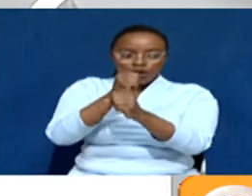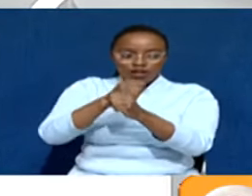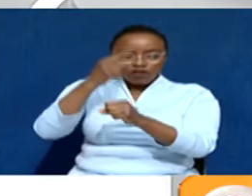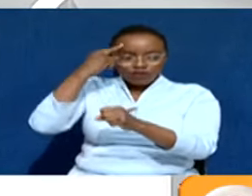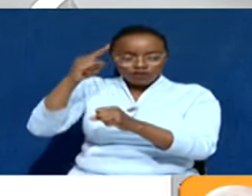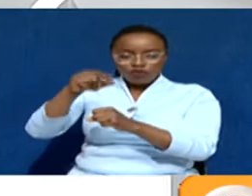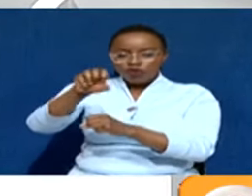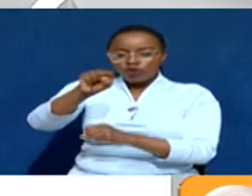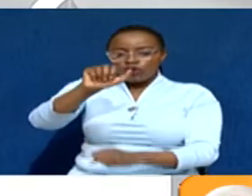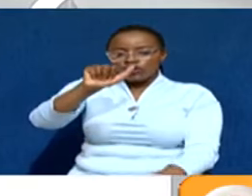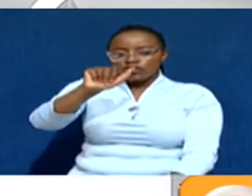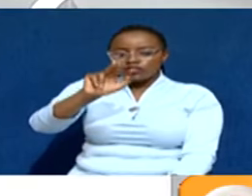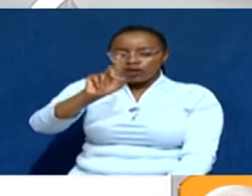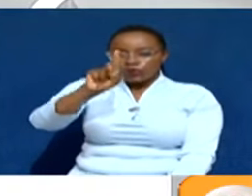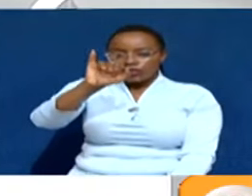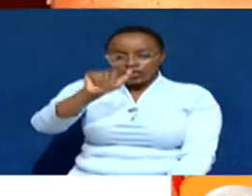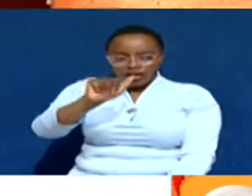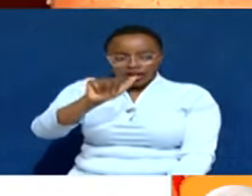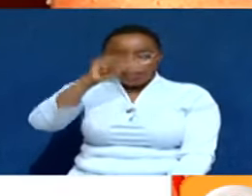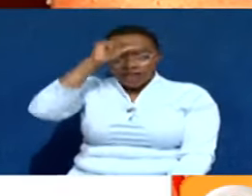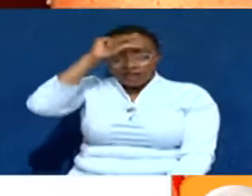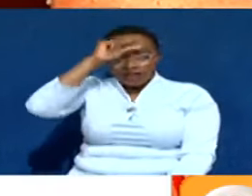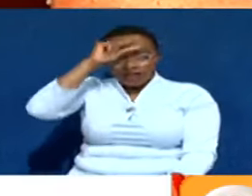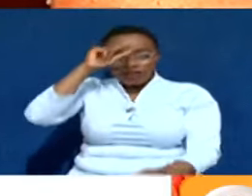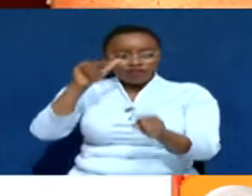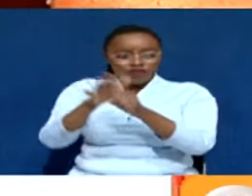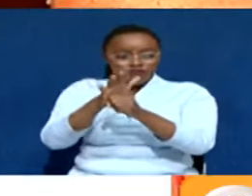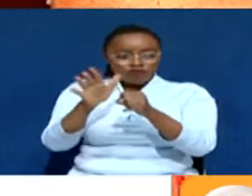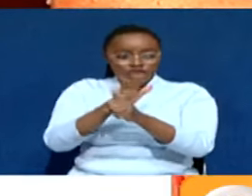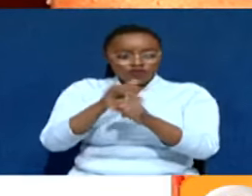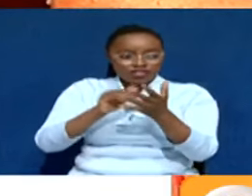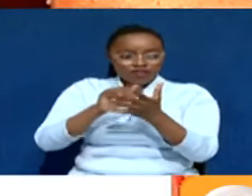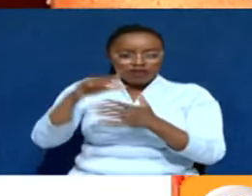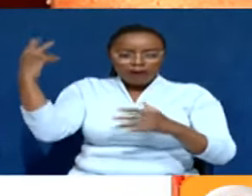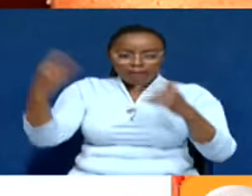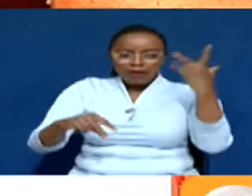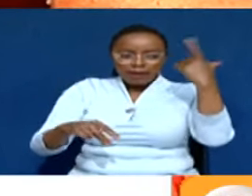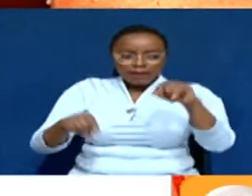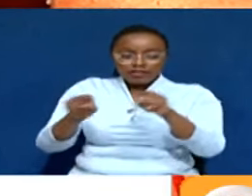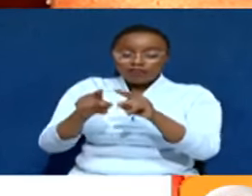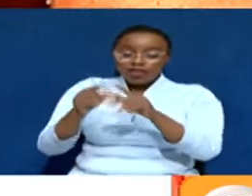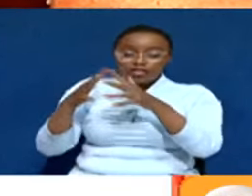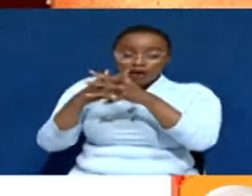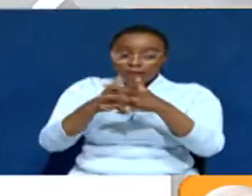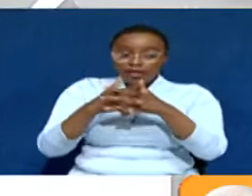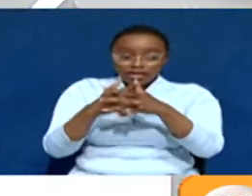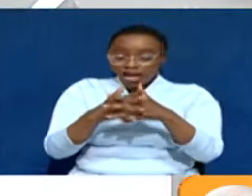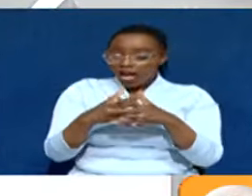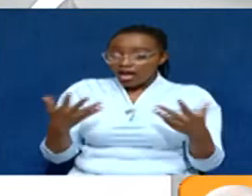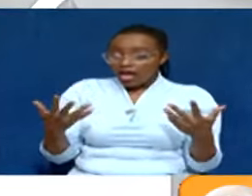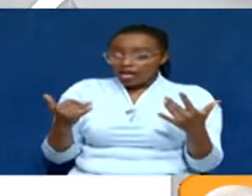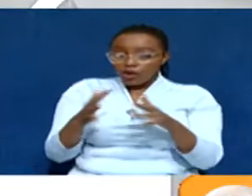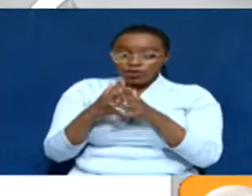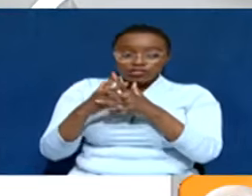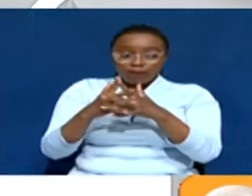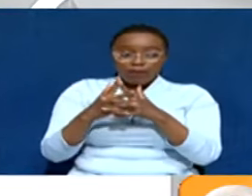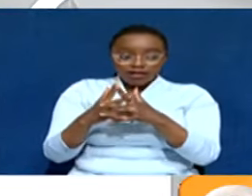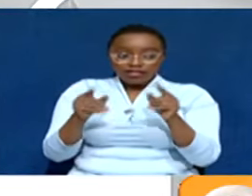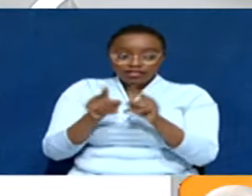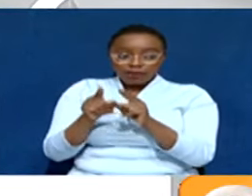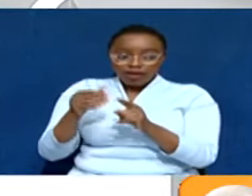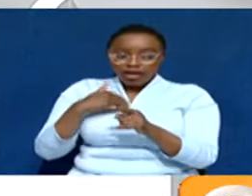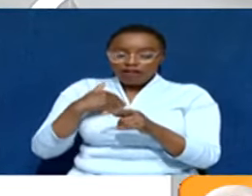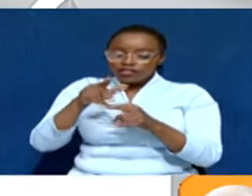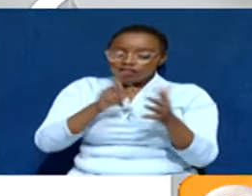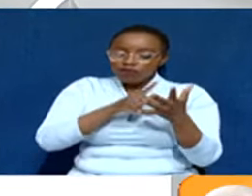those Saudi girl. Like, wamejaa kwa wall yake, wamepigwa. Like US. For a long time, by the way. And that guy is the one who paid my